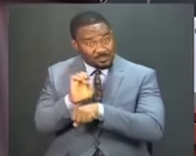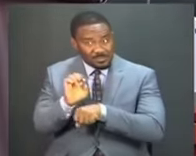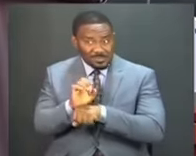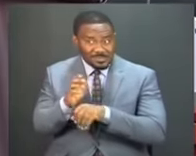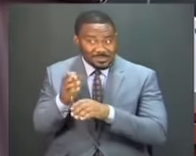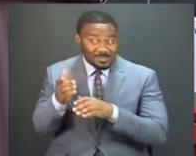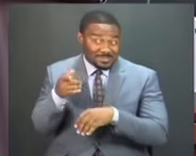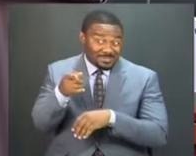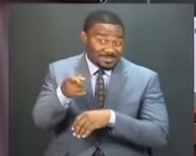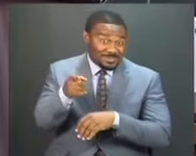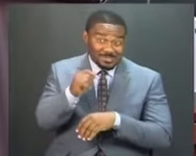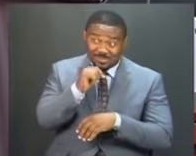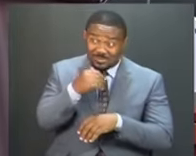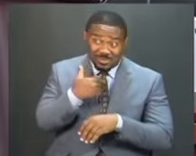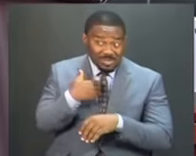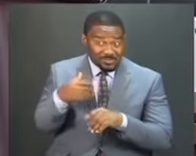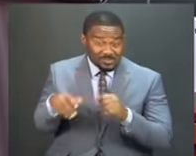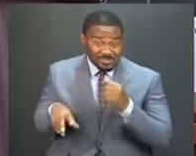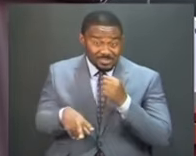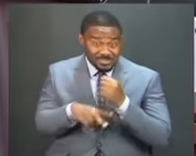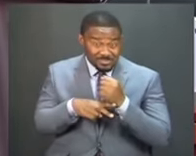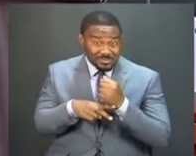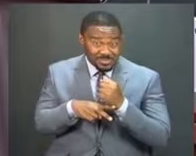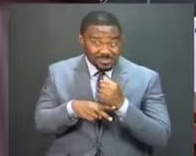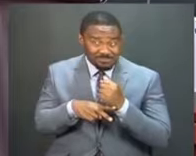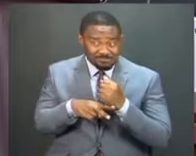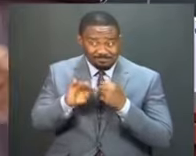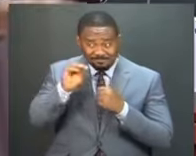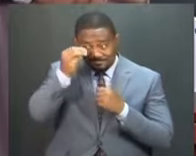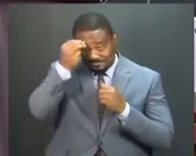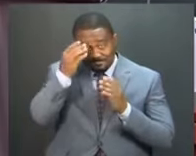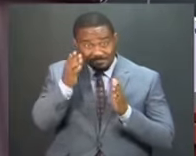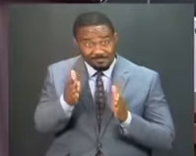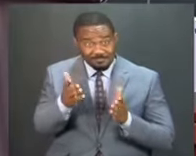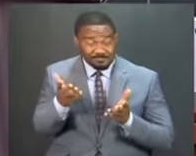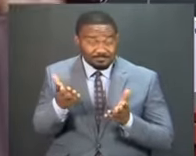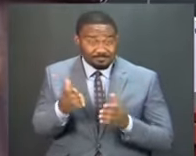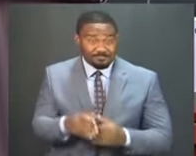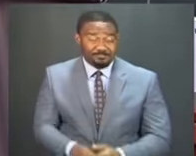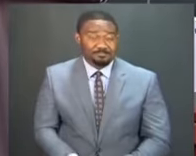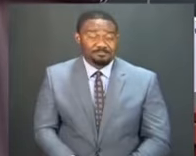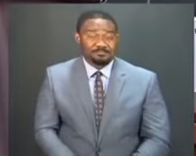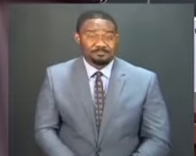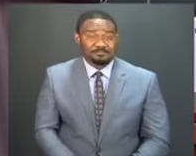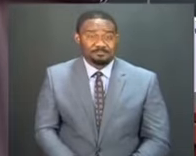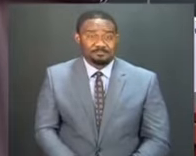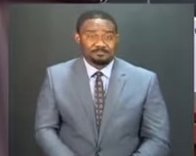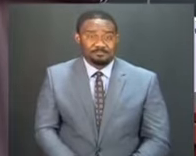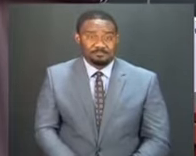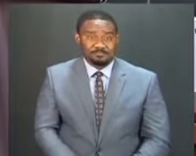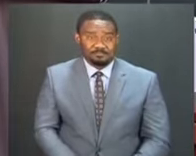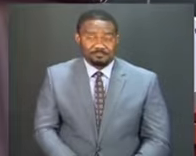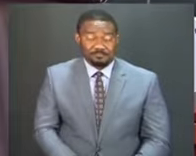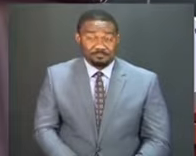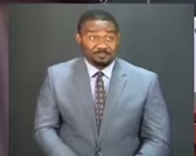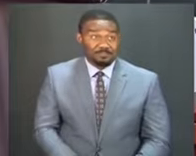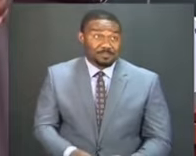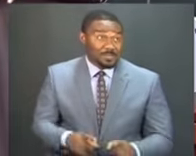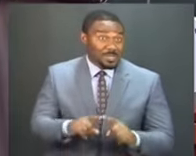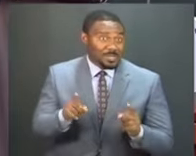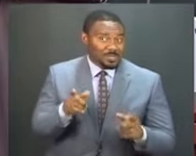have a deputy minister. In this instance, the minister just tells me